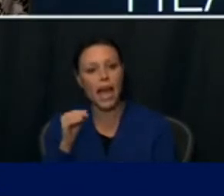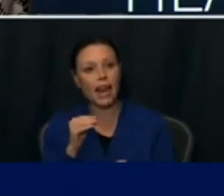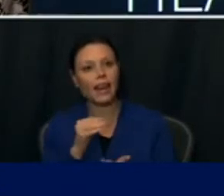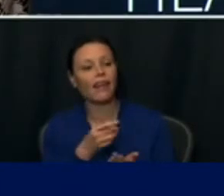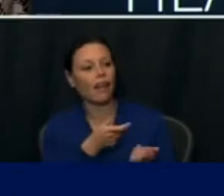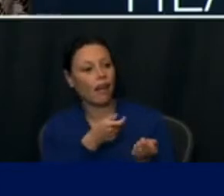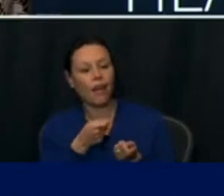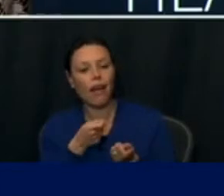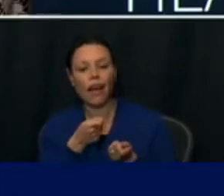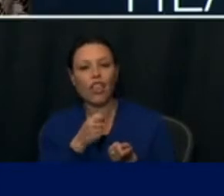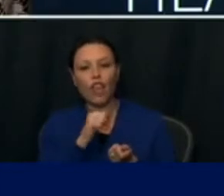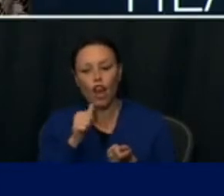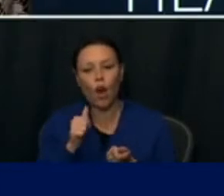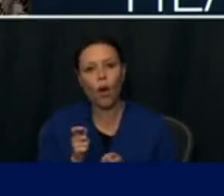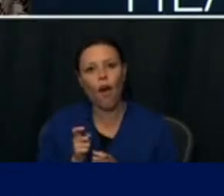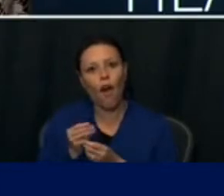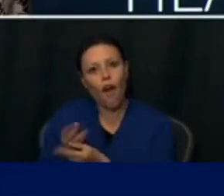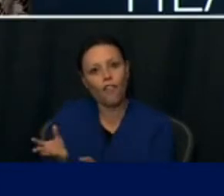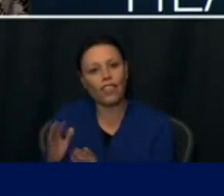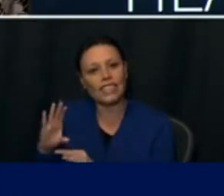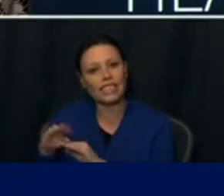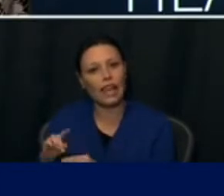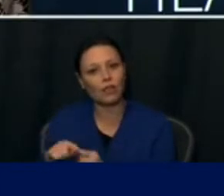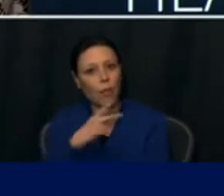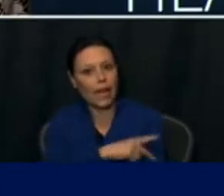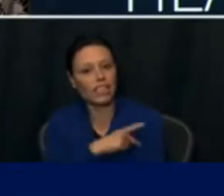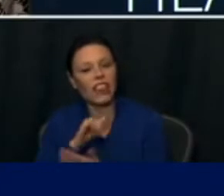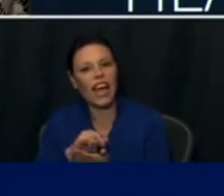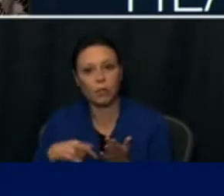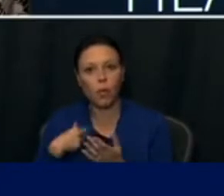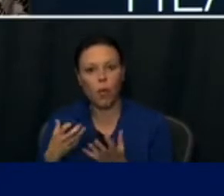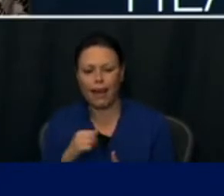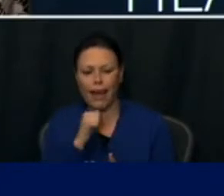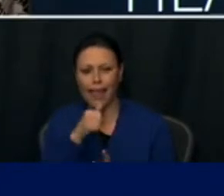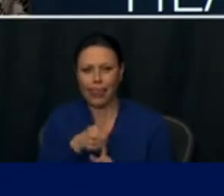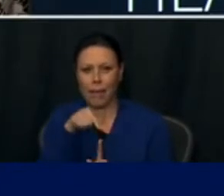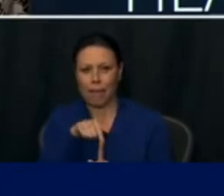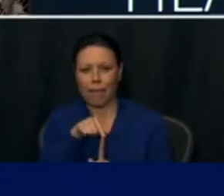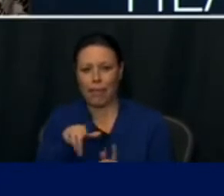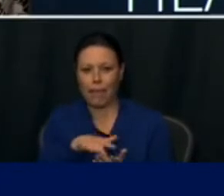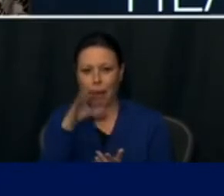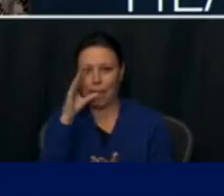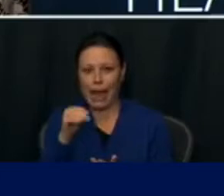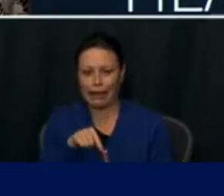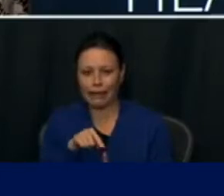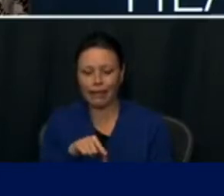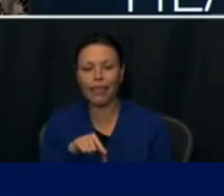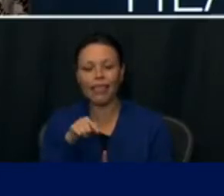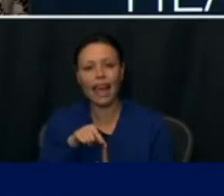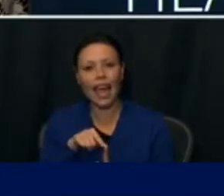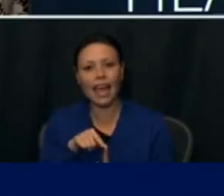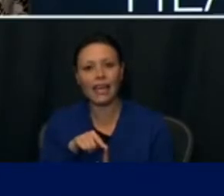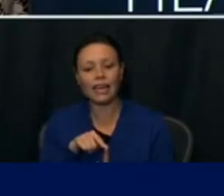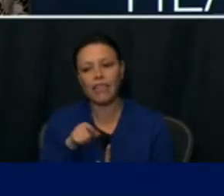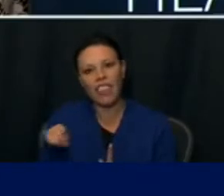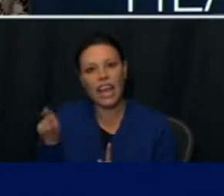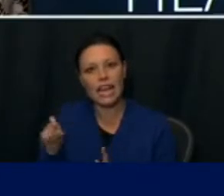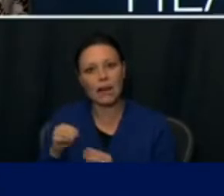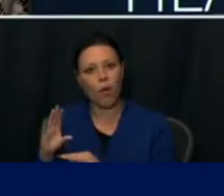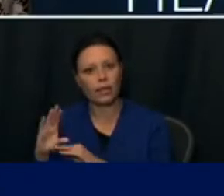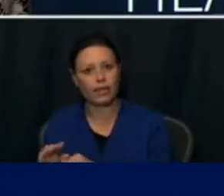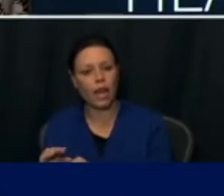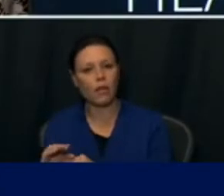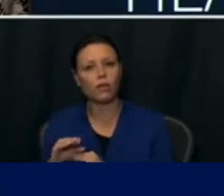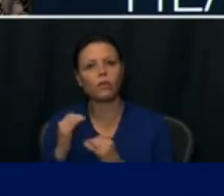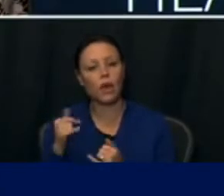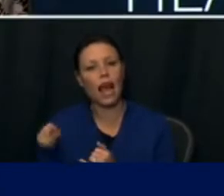discounts from going to the patients which is what we're interested in not the middlemen who need it the most so the patients